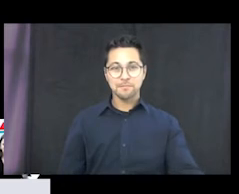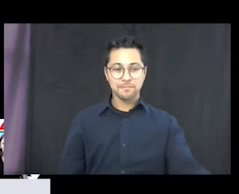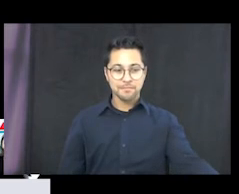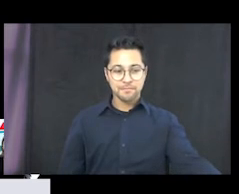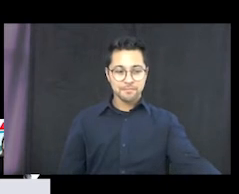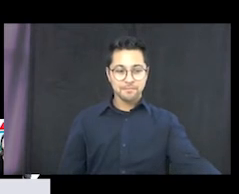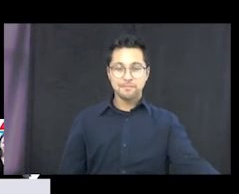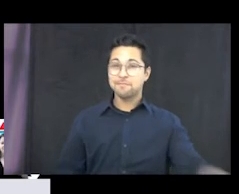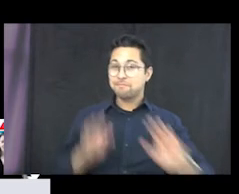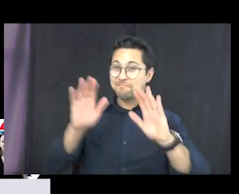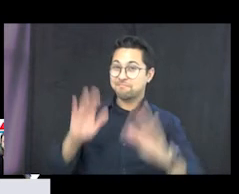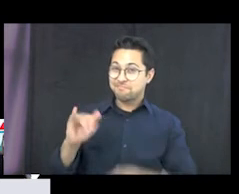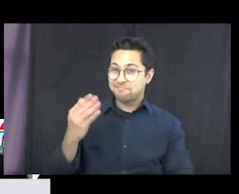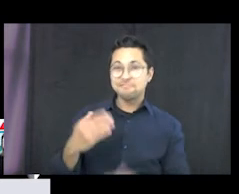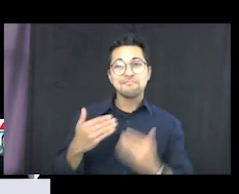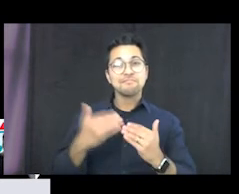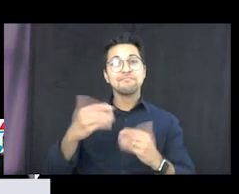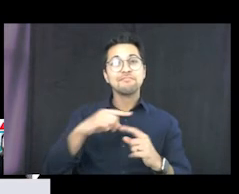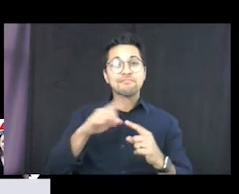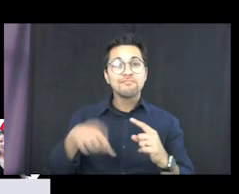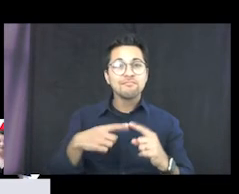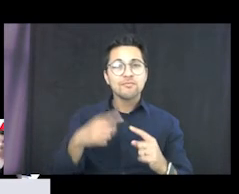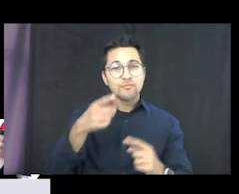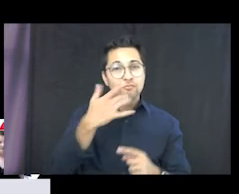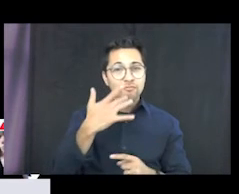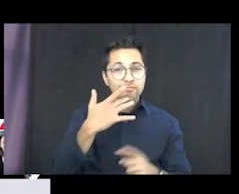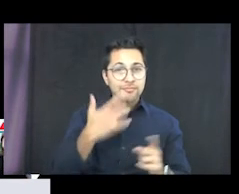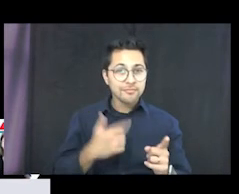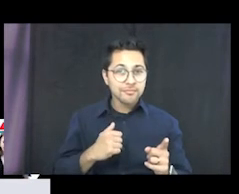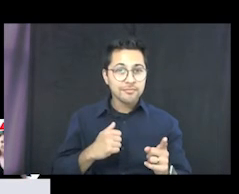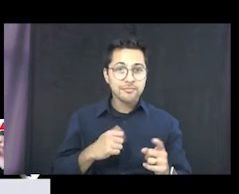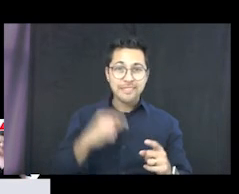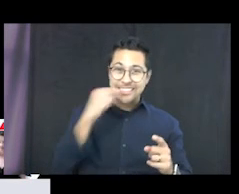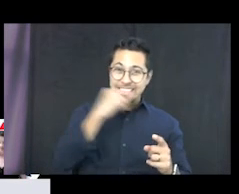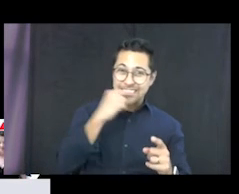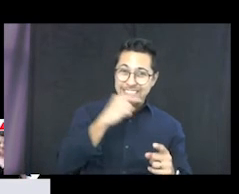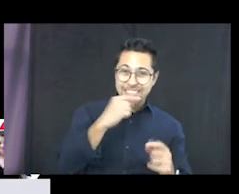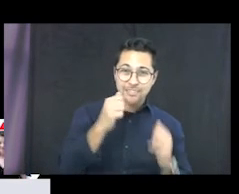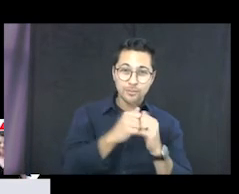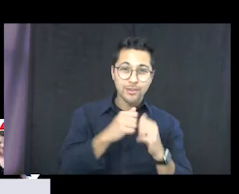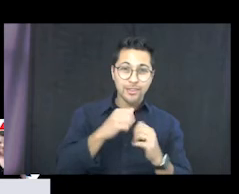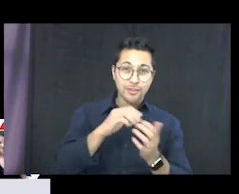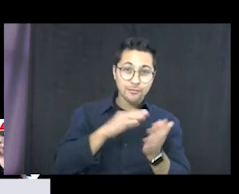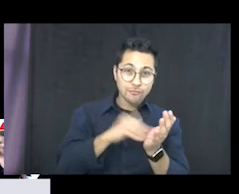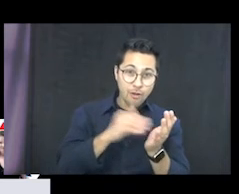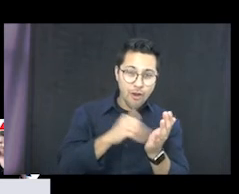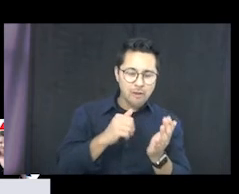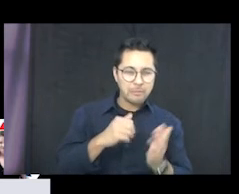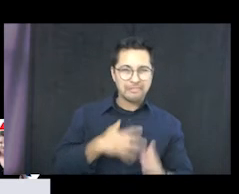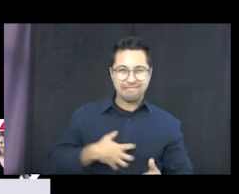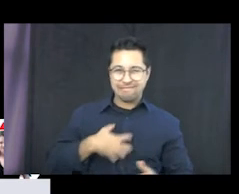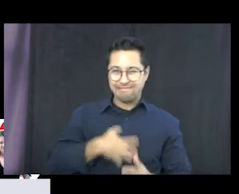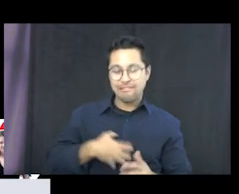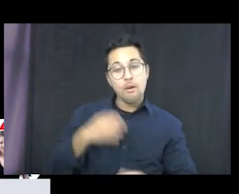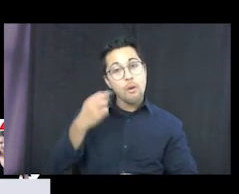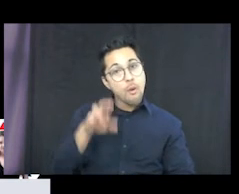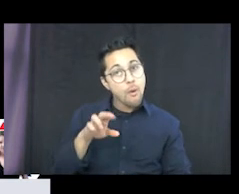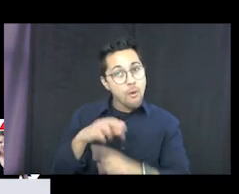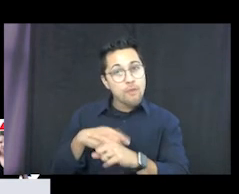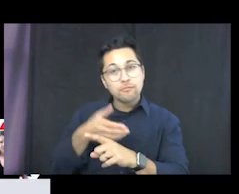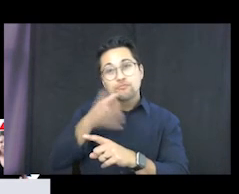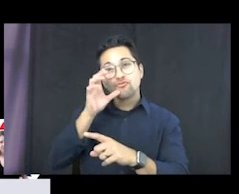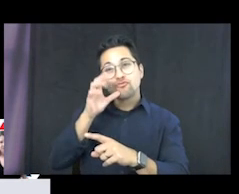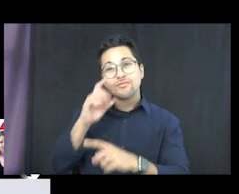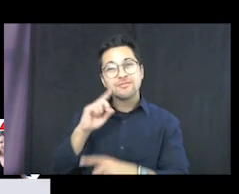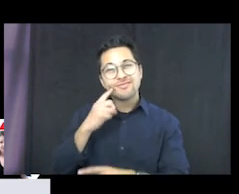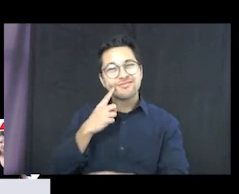Hey, great job. Next round, would you rather brush your teeth with soap, ew, or drink